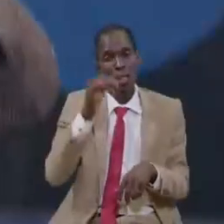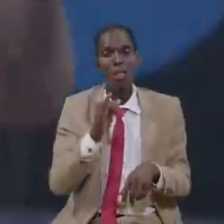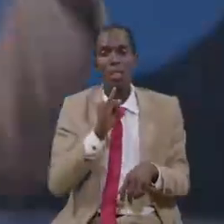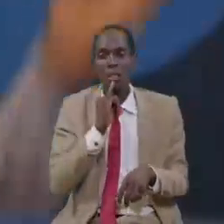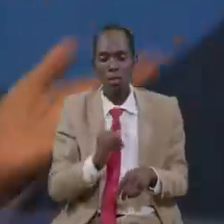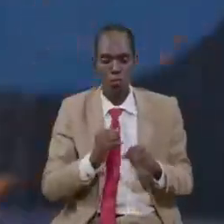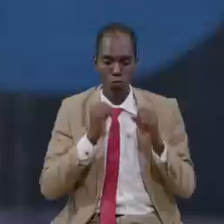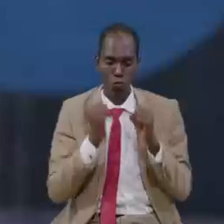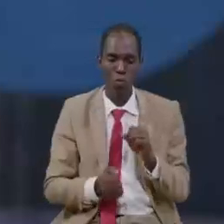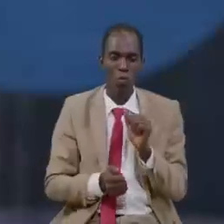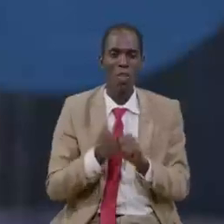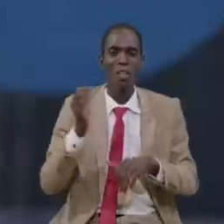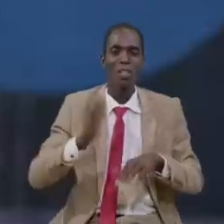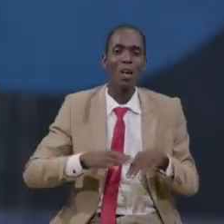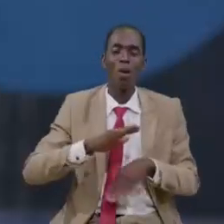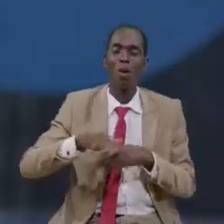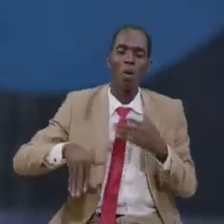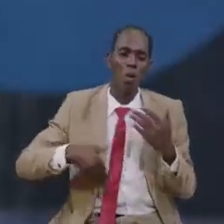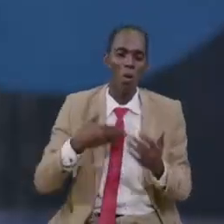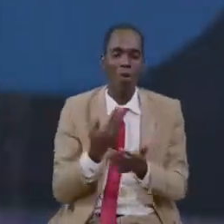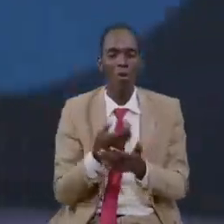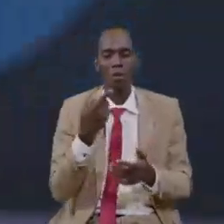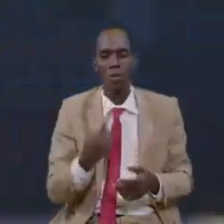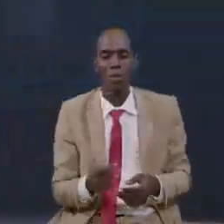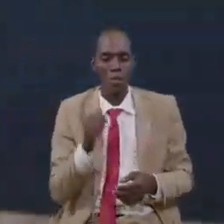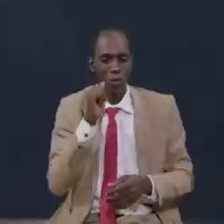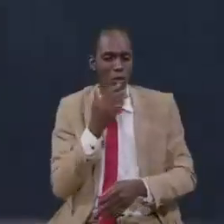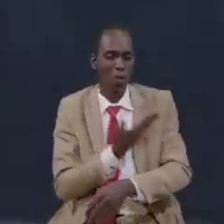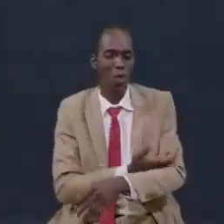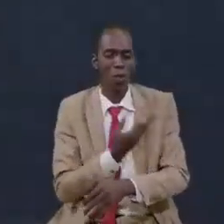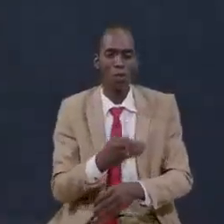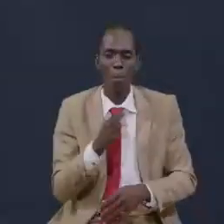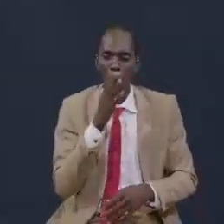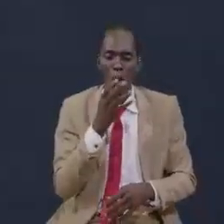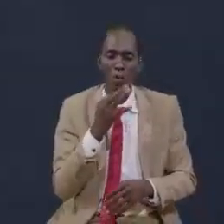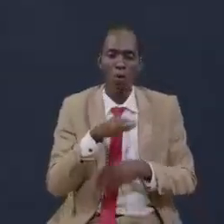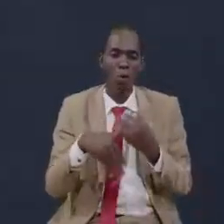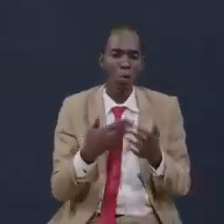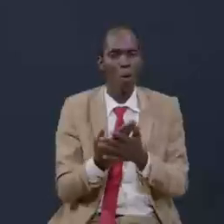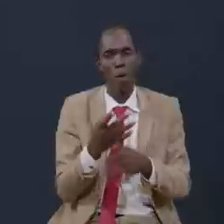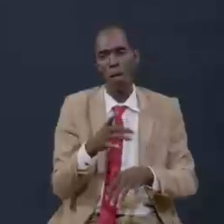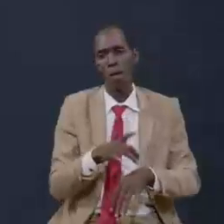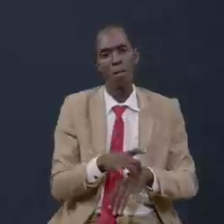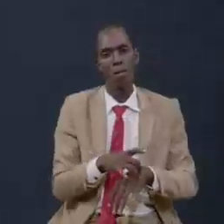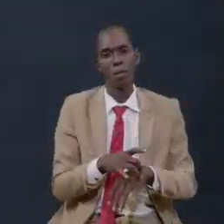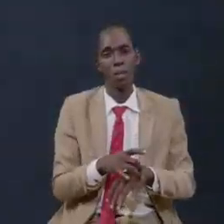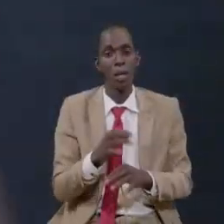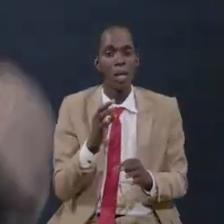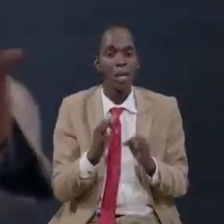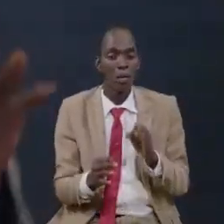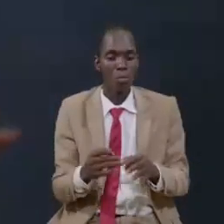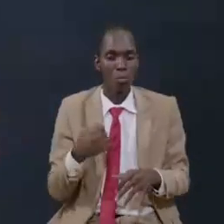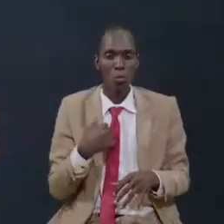the mother of the whole earth. And so, if we're going to have